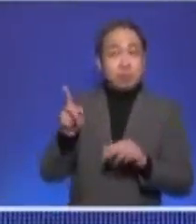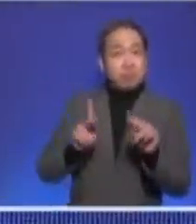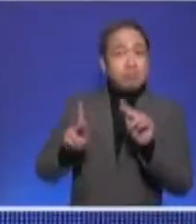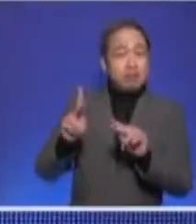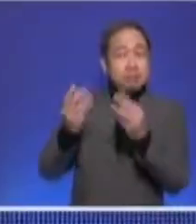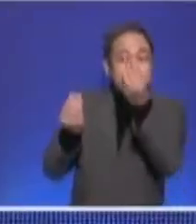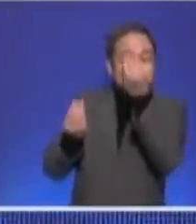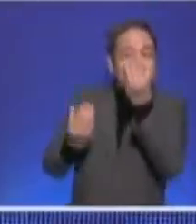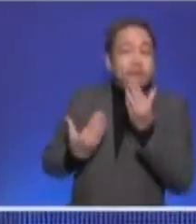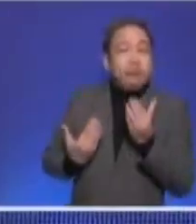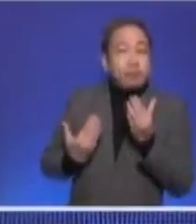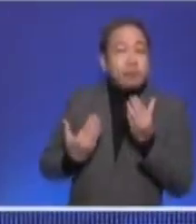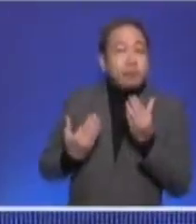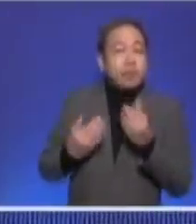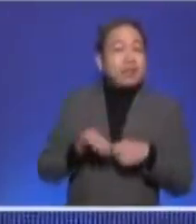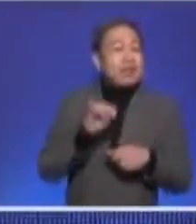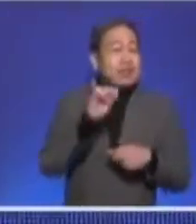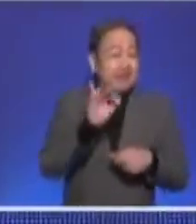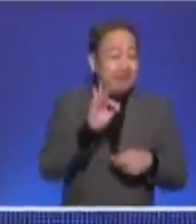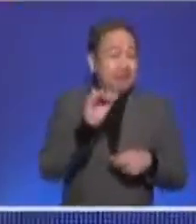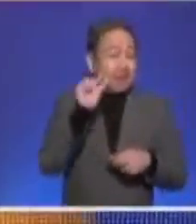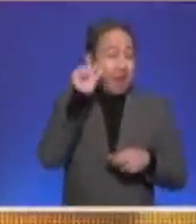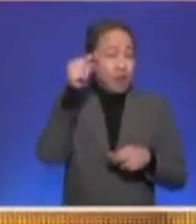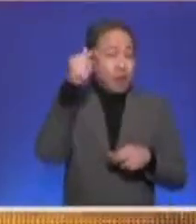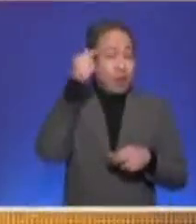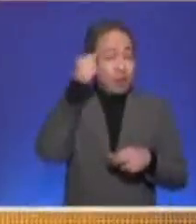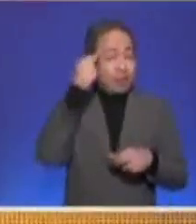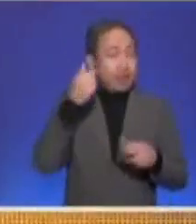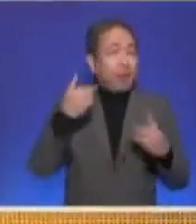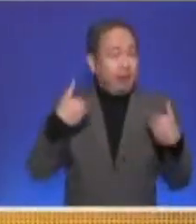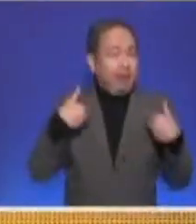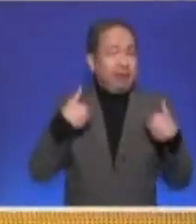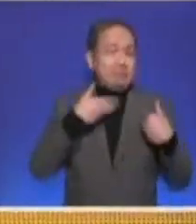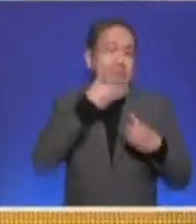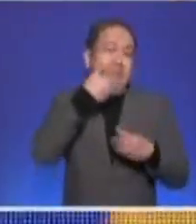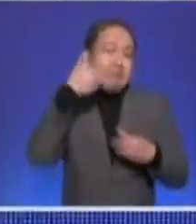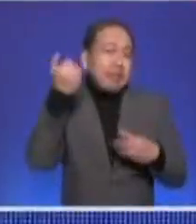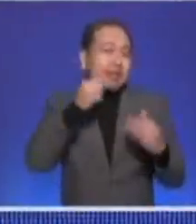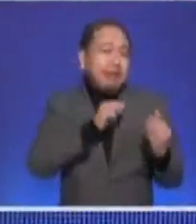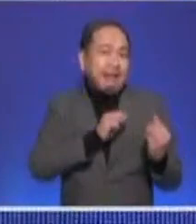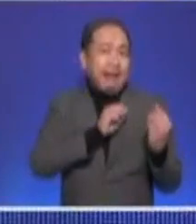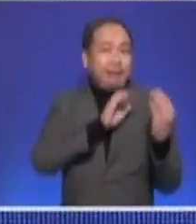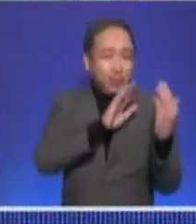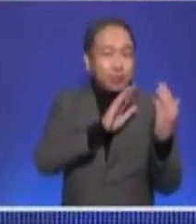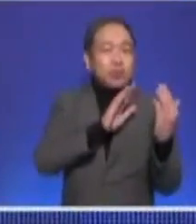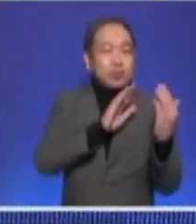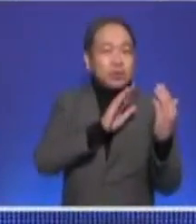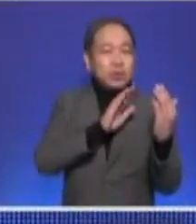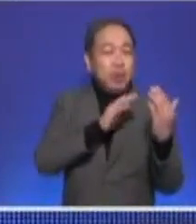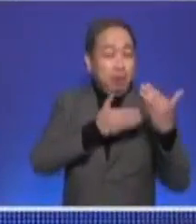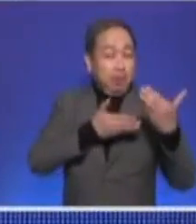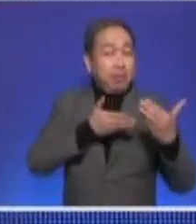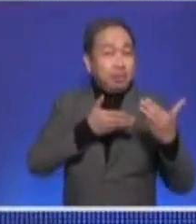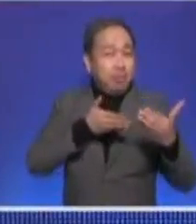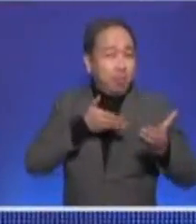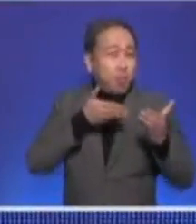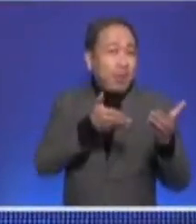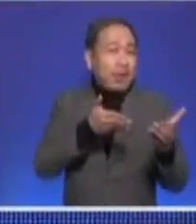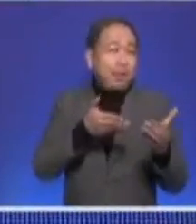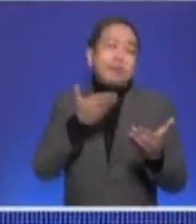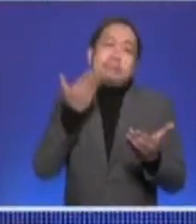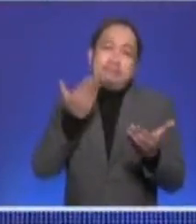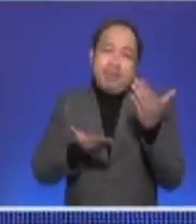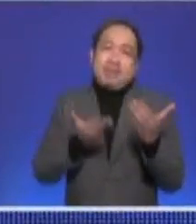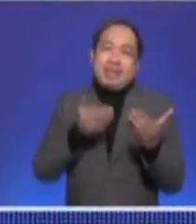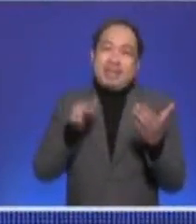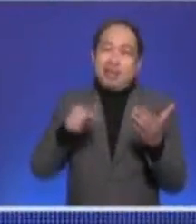consulted, had the government had a better approach, hindi militaristic, the infection rates could have been reduced